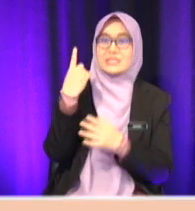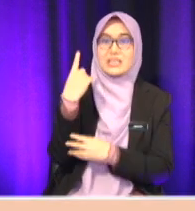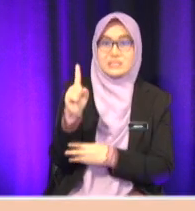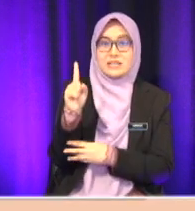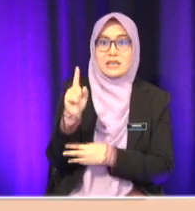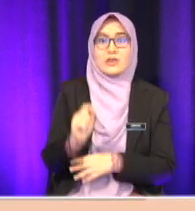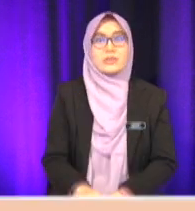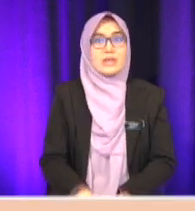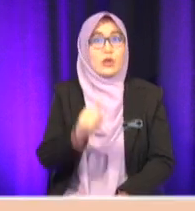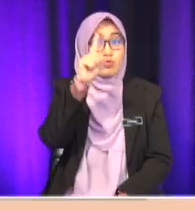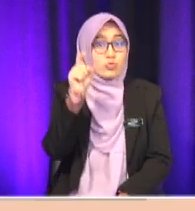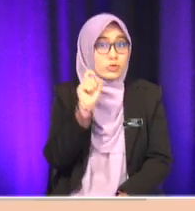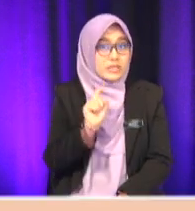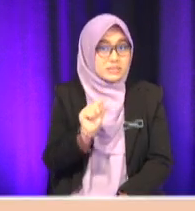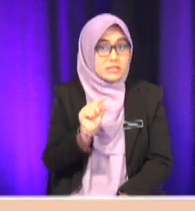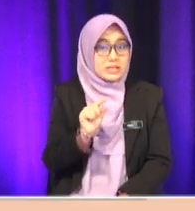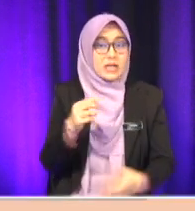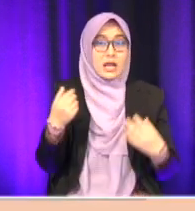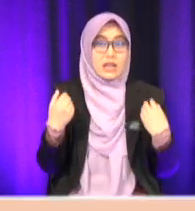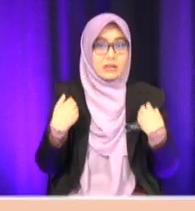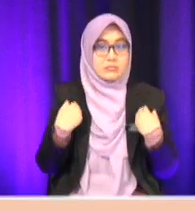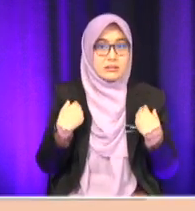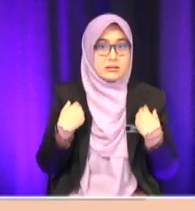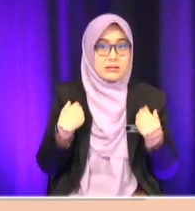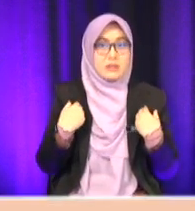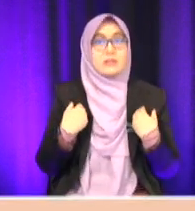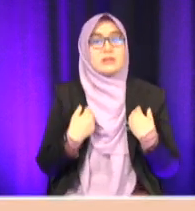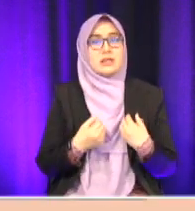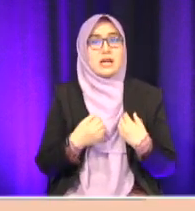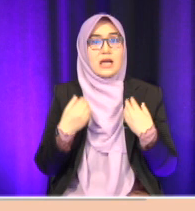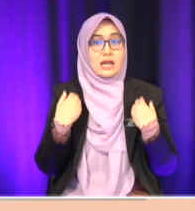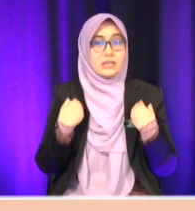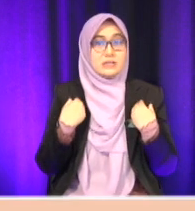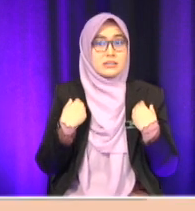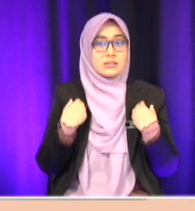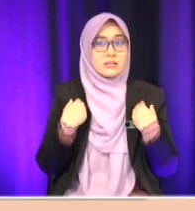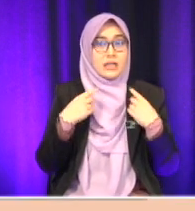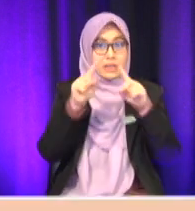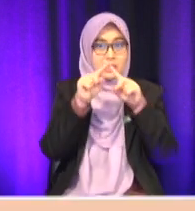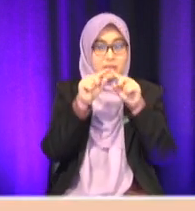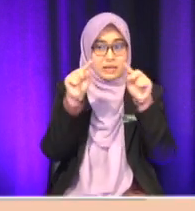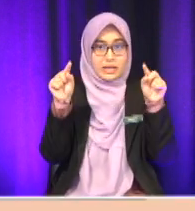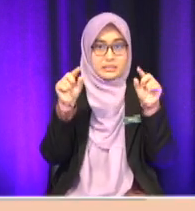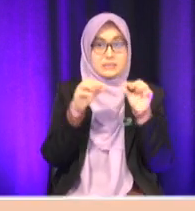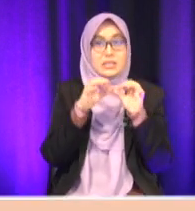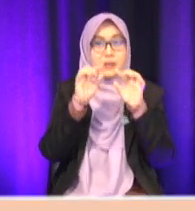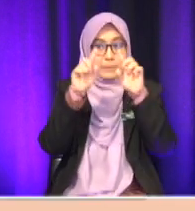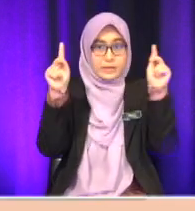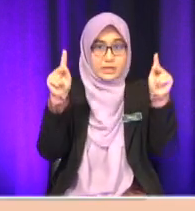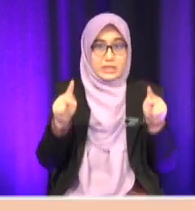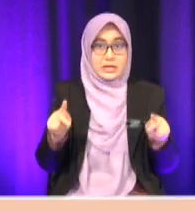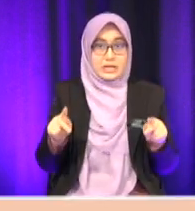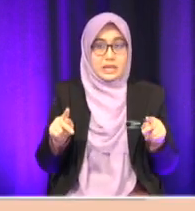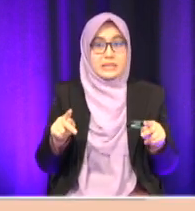questions are based on variety of short text. And try not to spend more